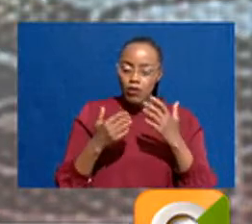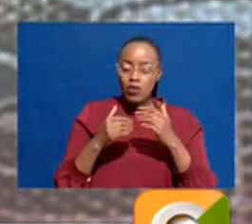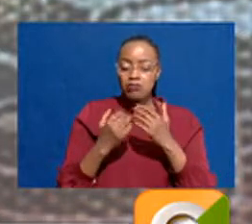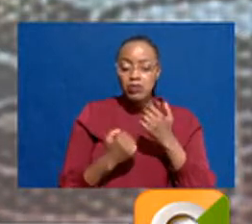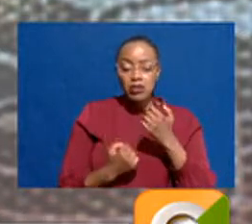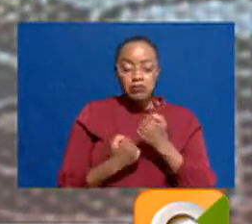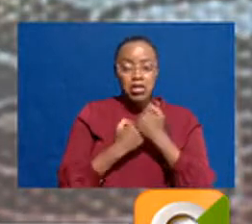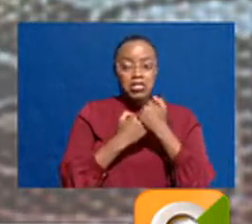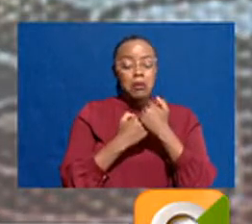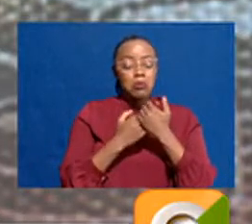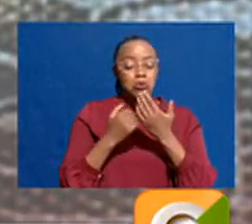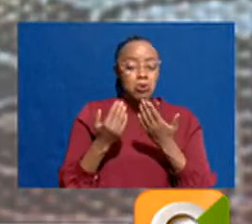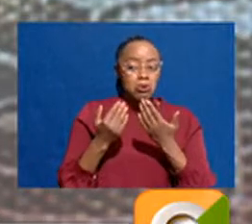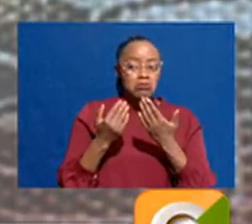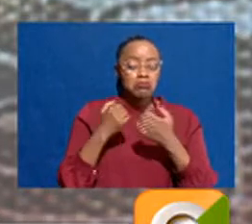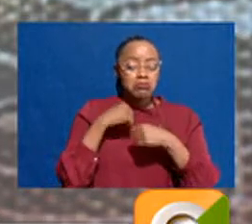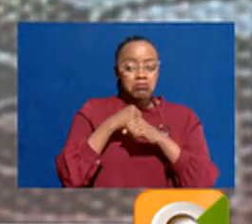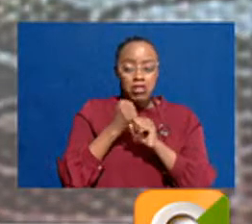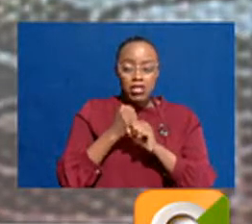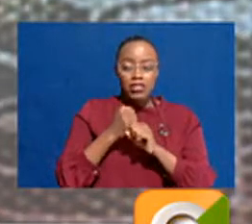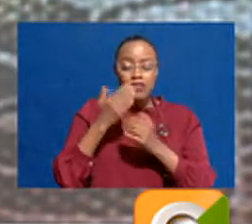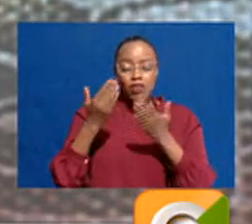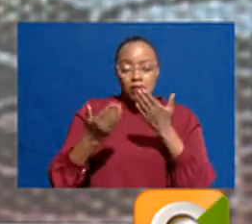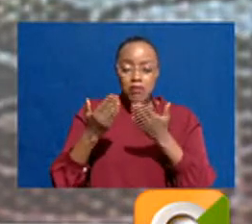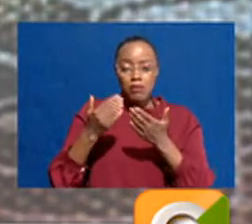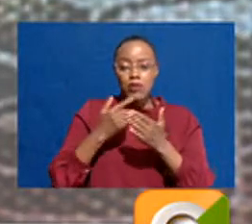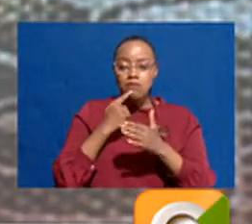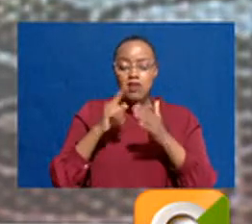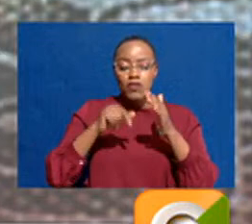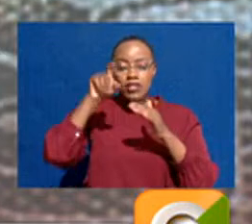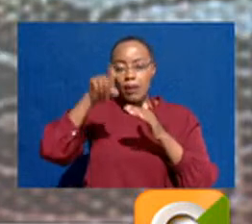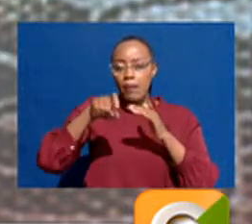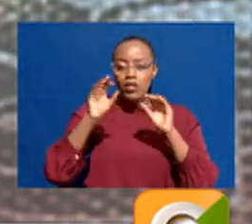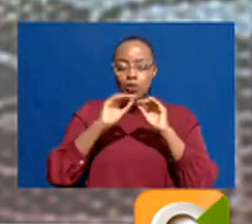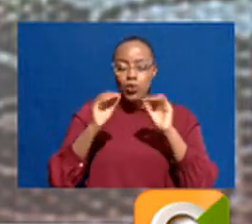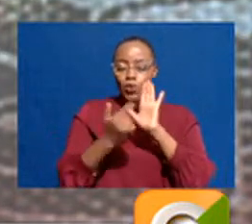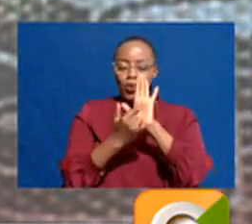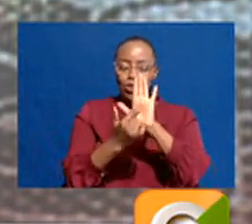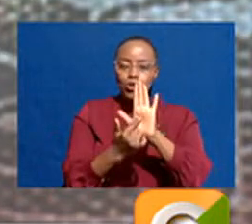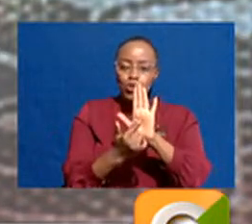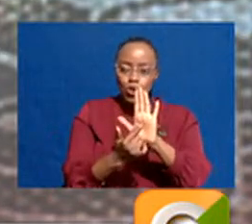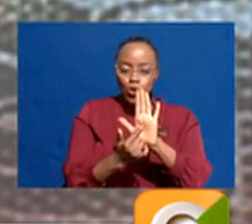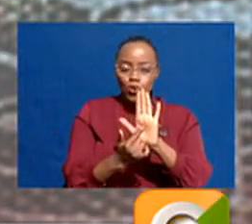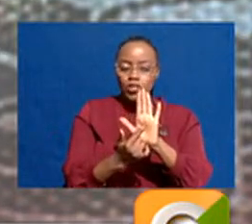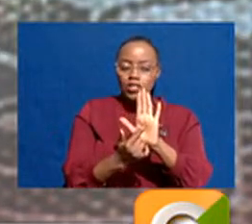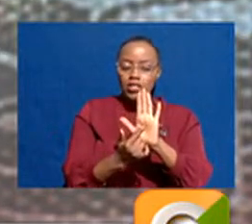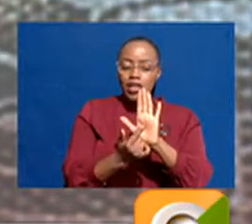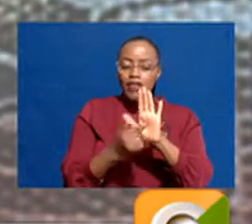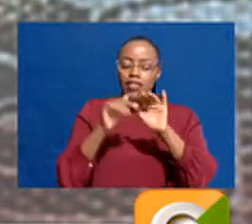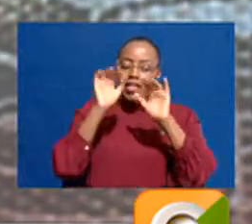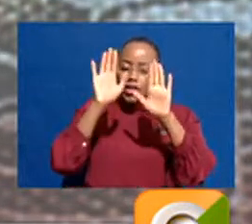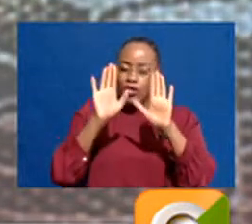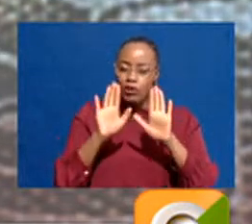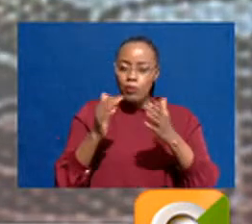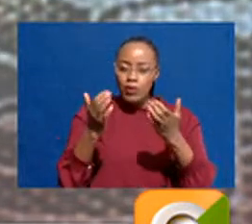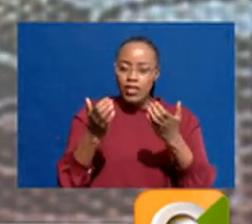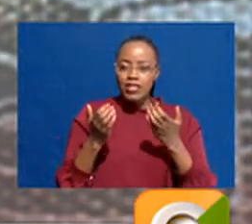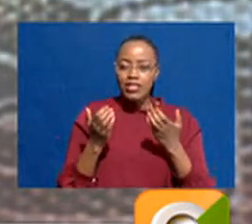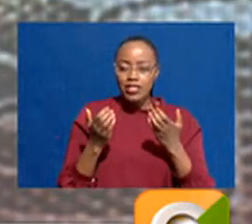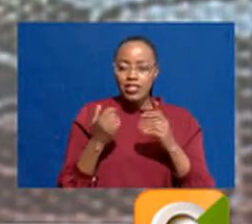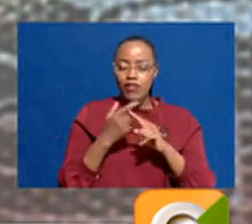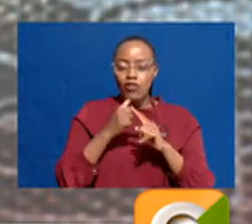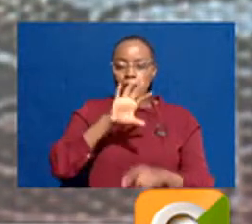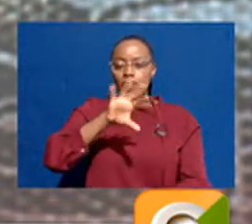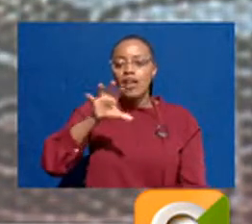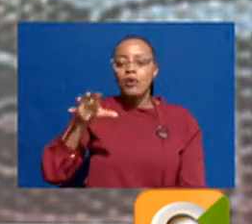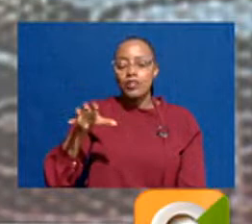to what you might say it is not necessarily reflective of the critical needs, mm-hmm. of the